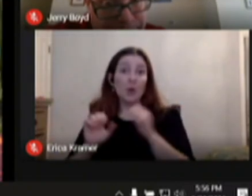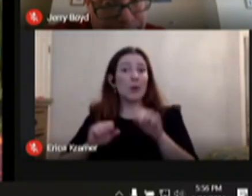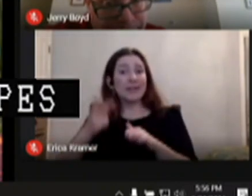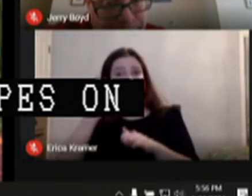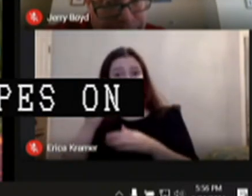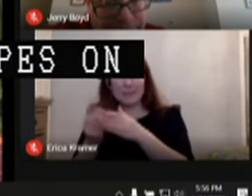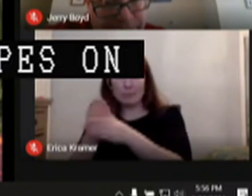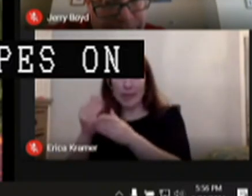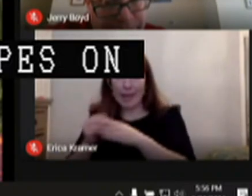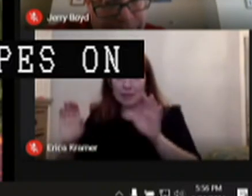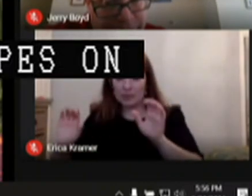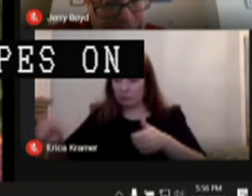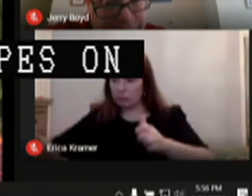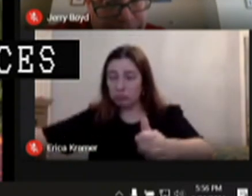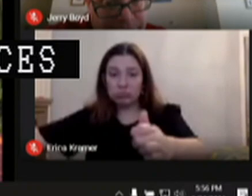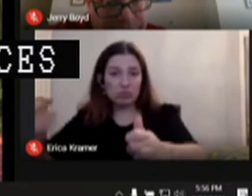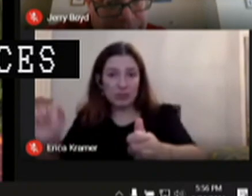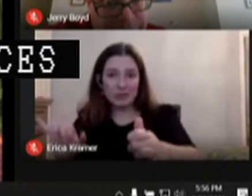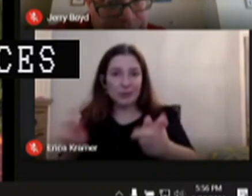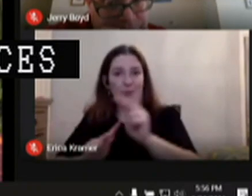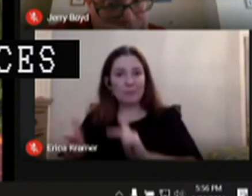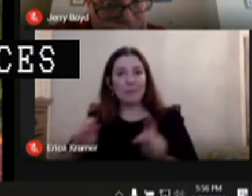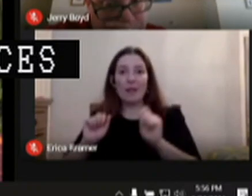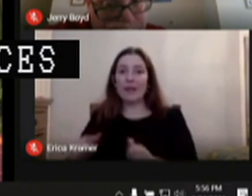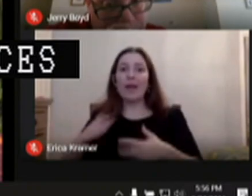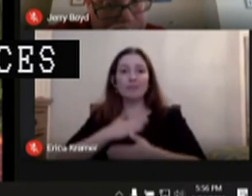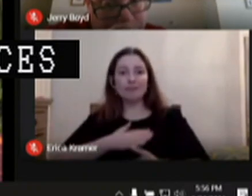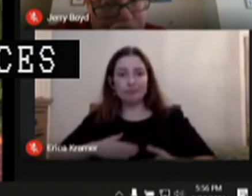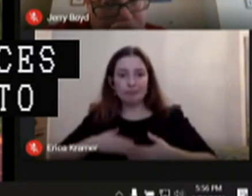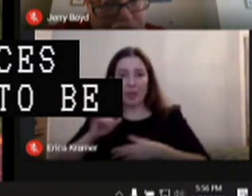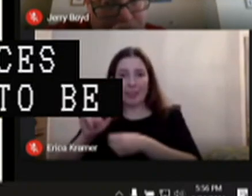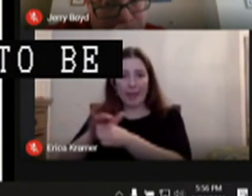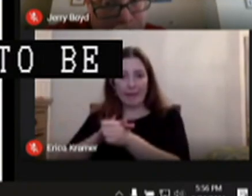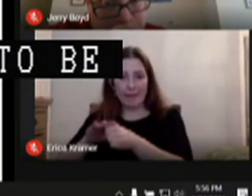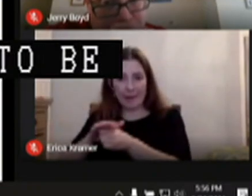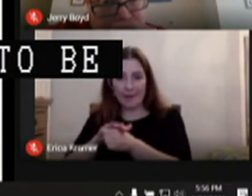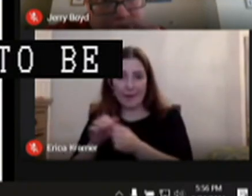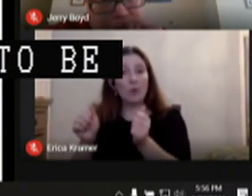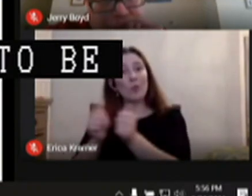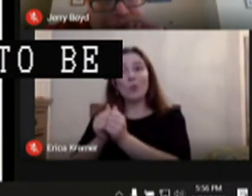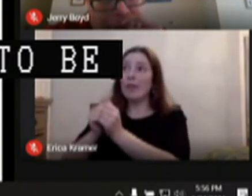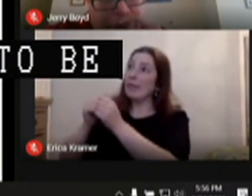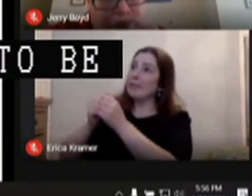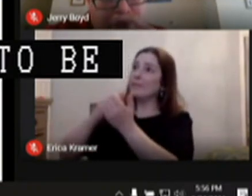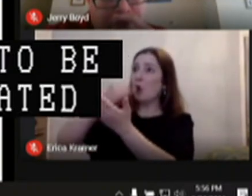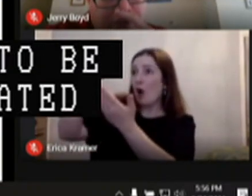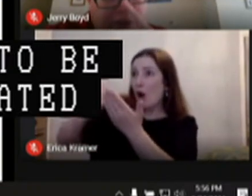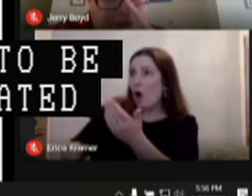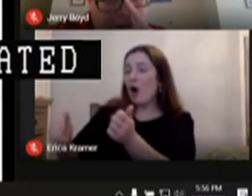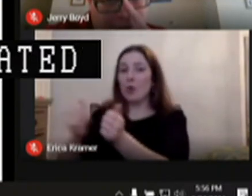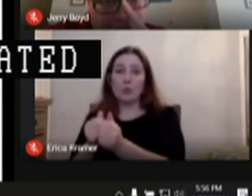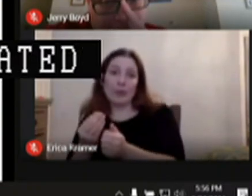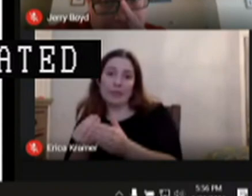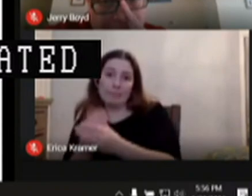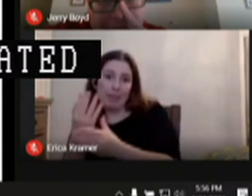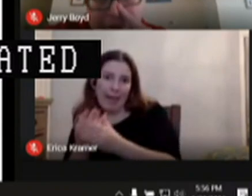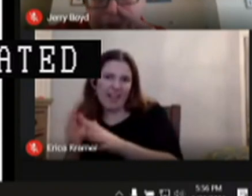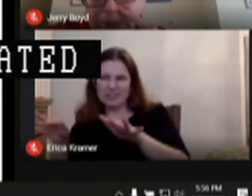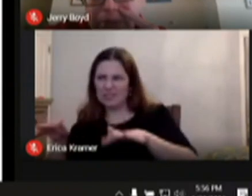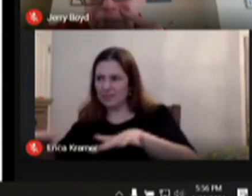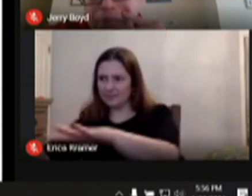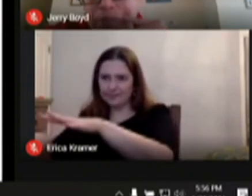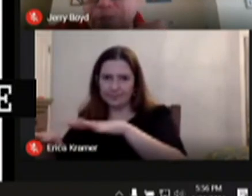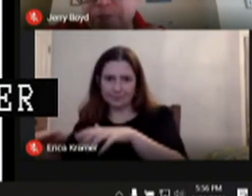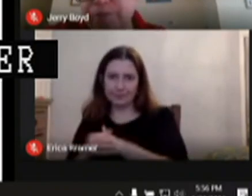are active and great to be in on a daily basis, activated with public art. Coming down a little further into the plaza, this